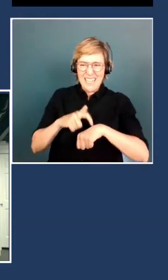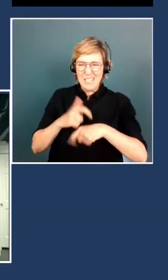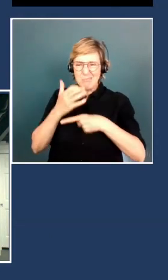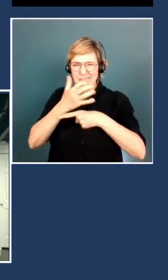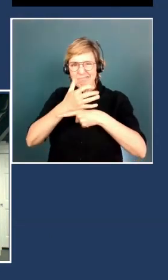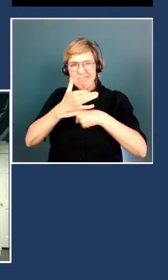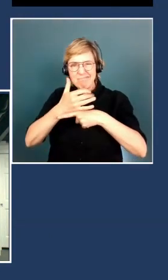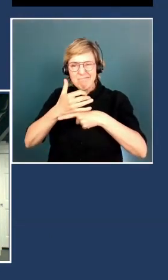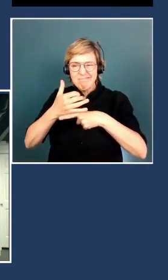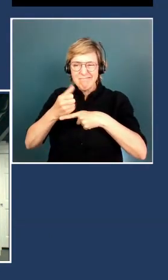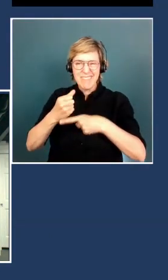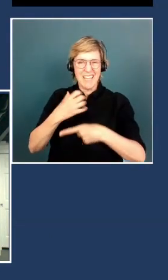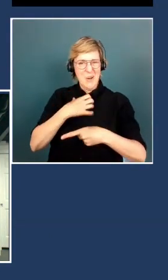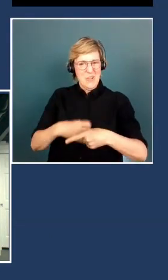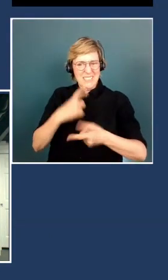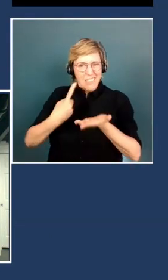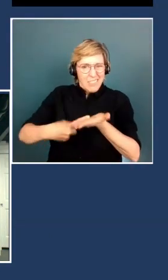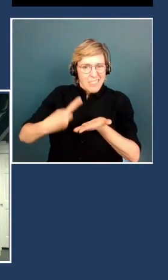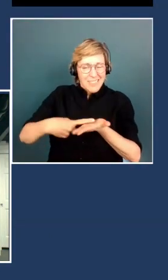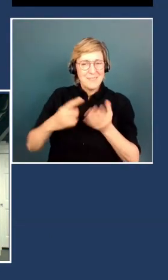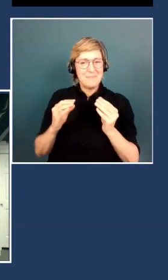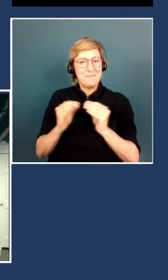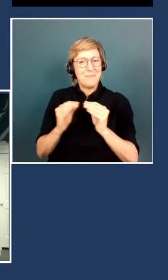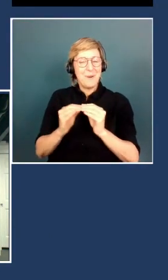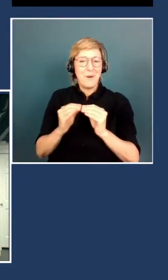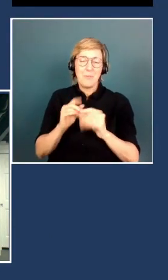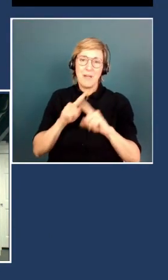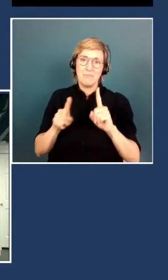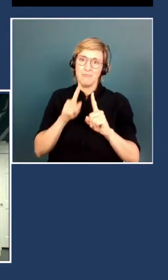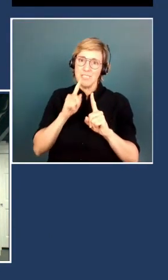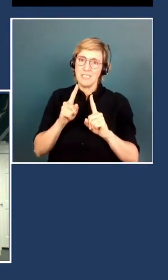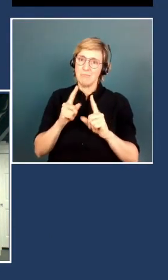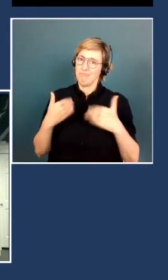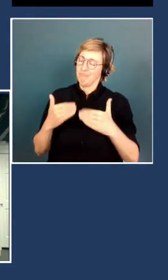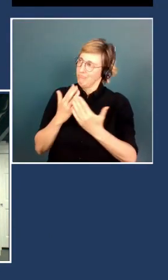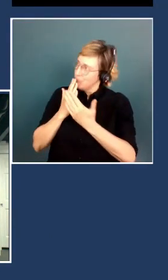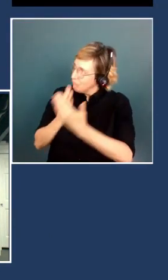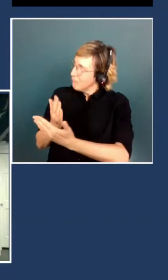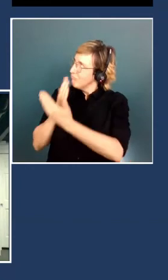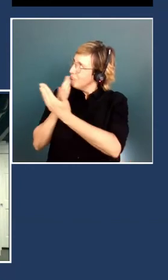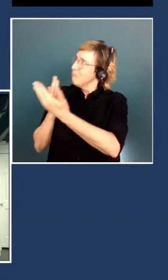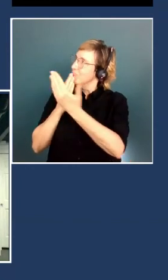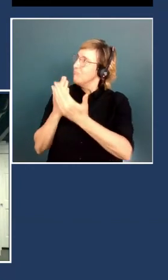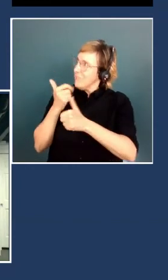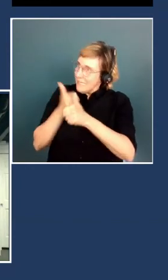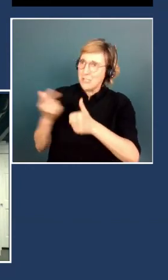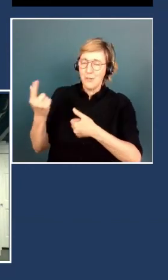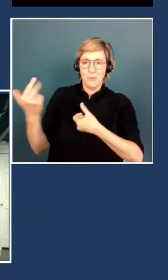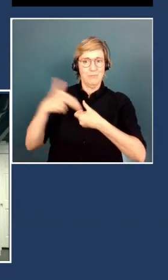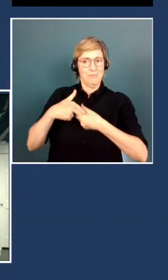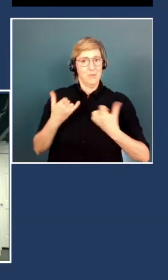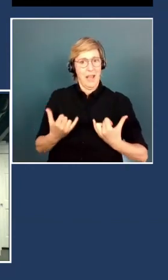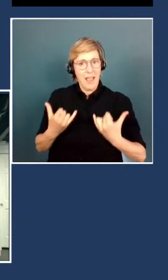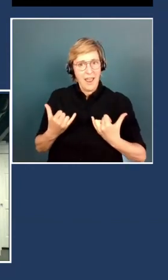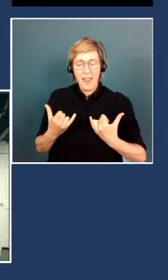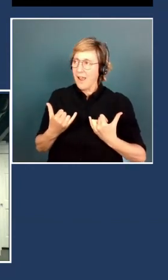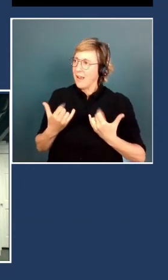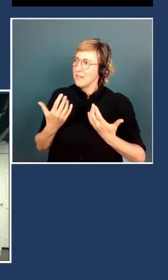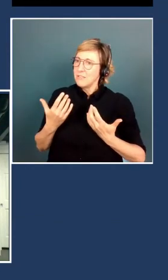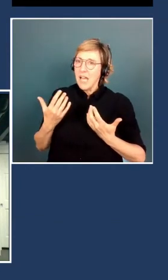additional questions. But I really appreciate each person who's come on today, who's shared about our